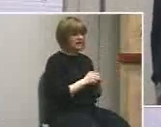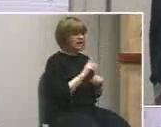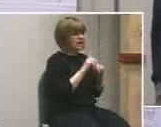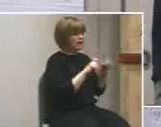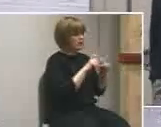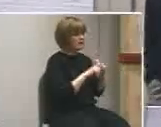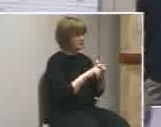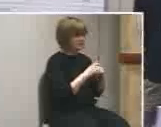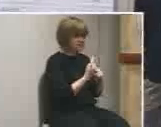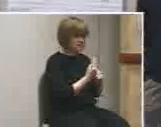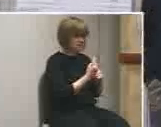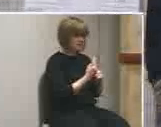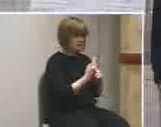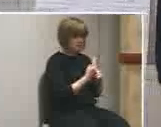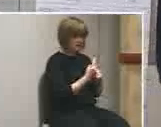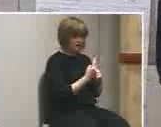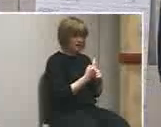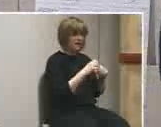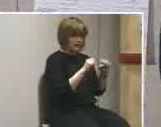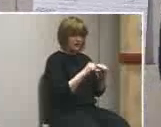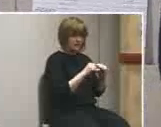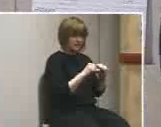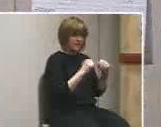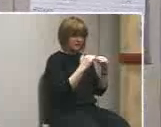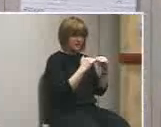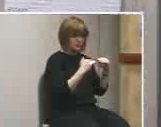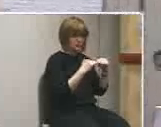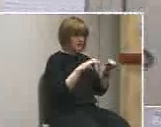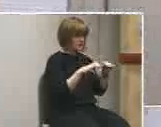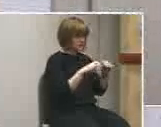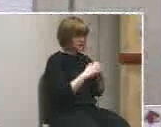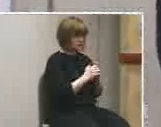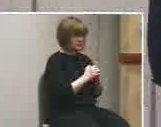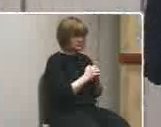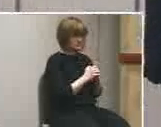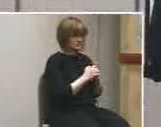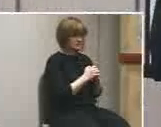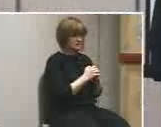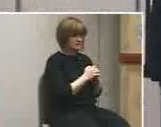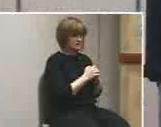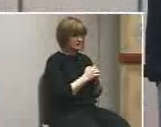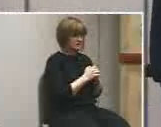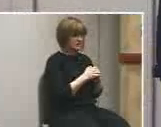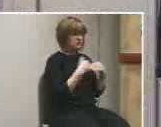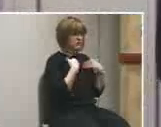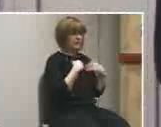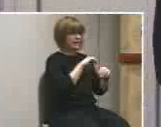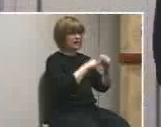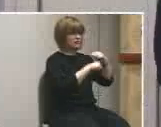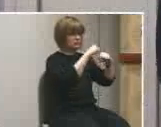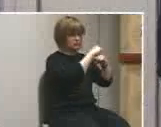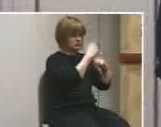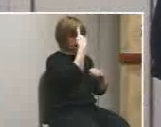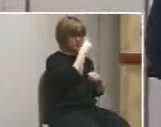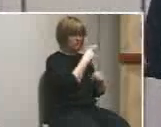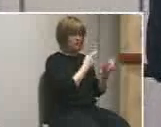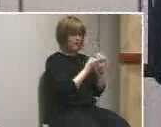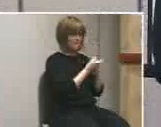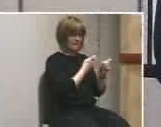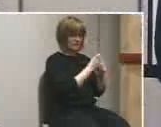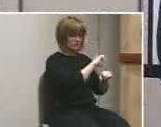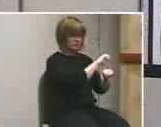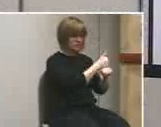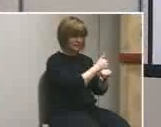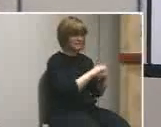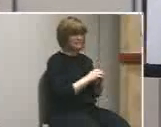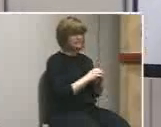them something that they can reasonably do? Is it developmentally appropriate? Do we have structures for management in place? When we